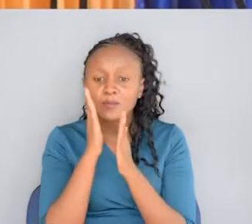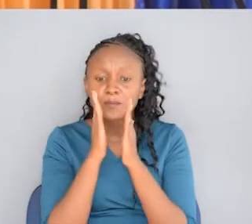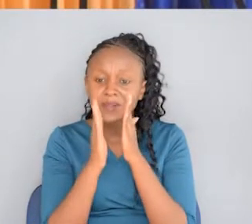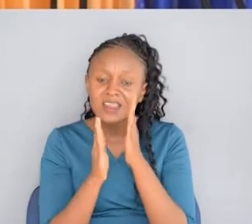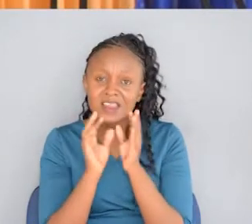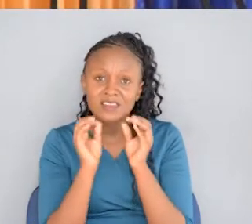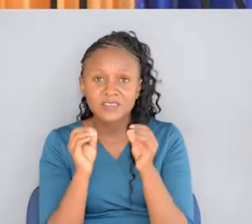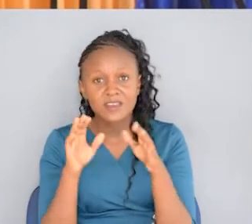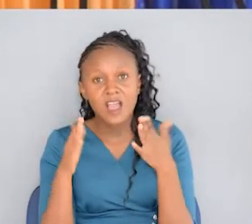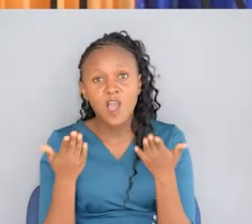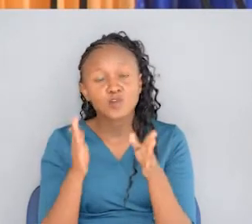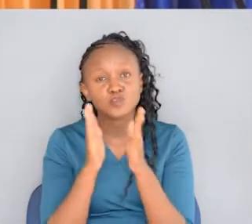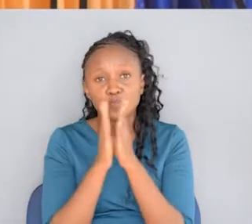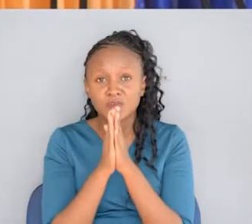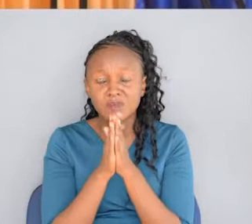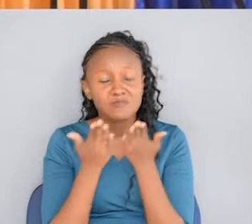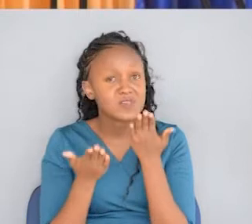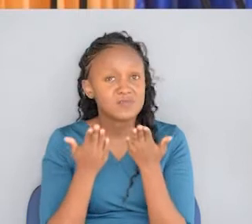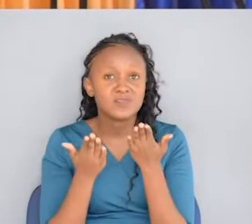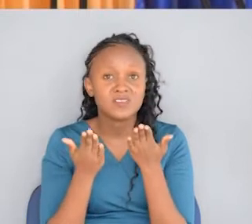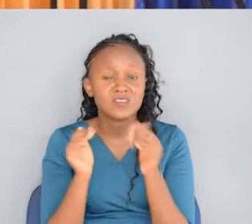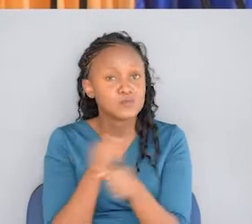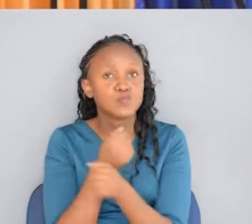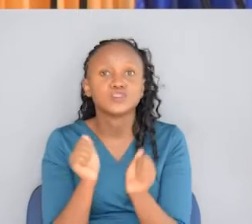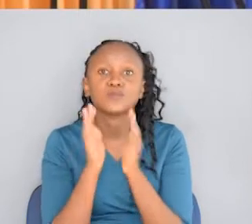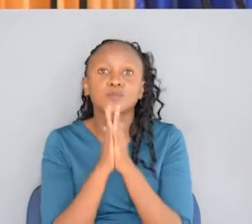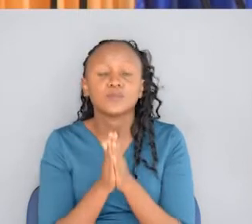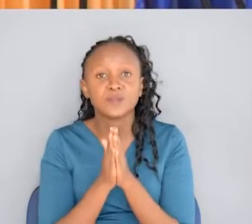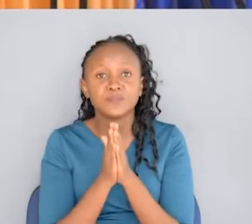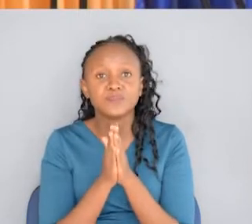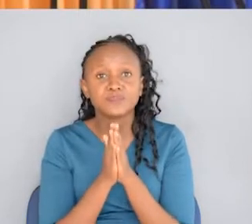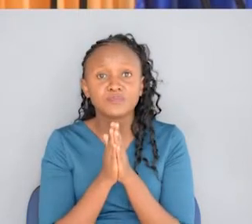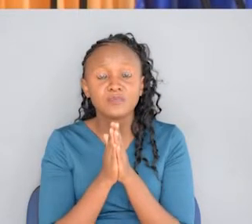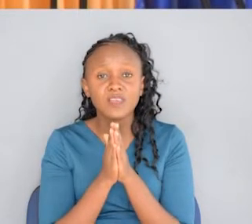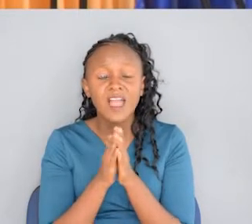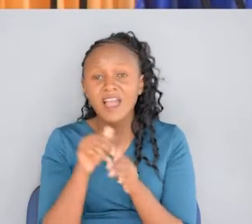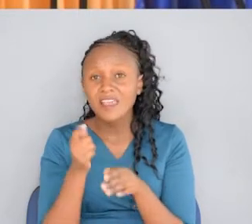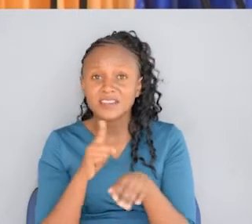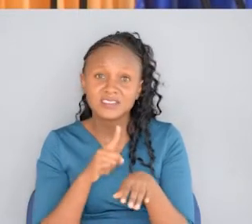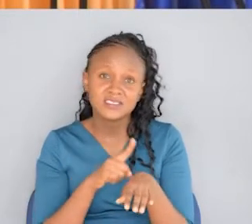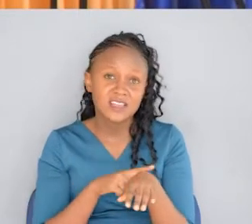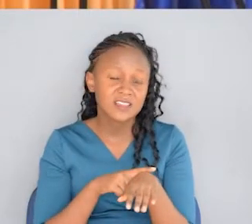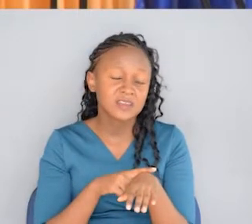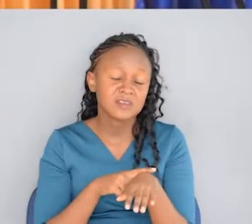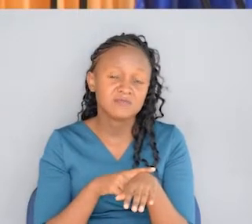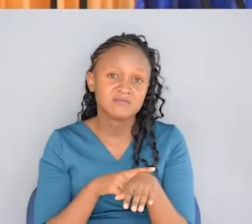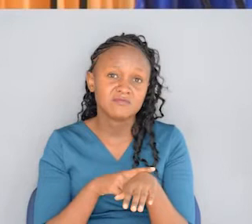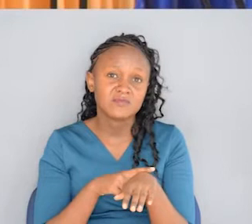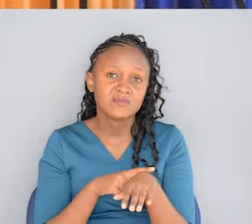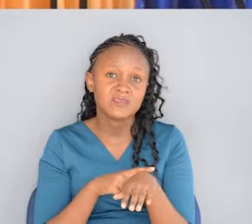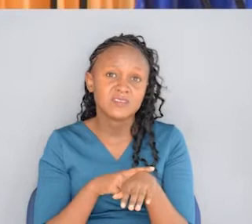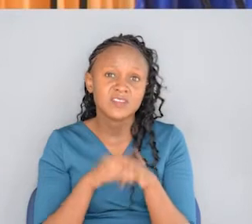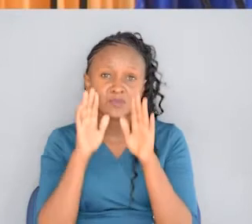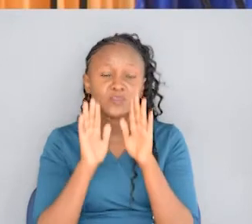will most probably not pray. Though there are other times that are not necessarily planned, but we